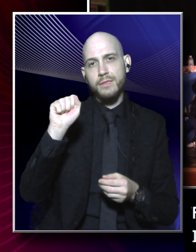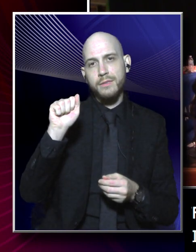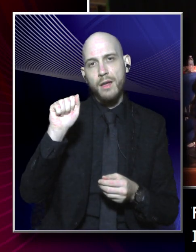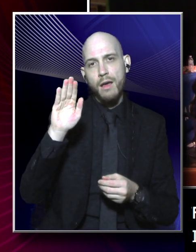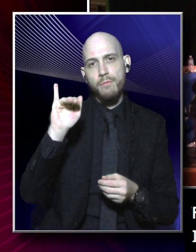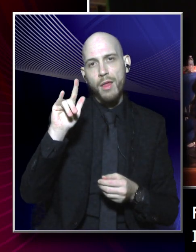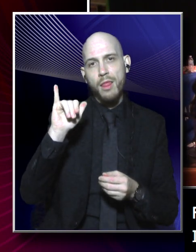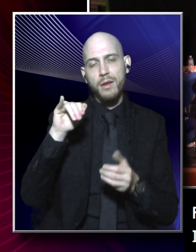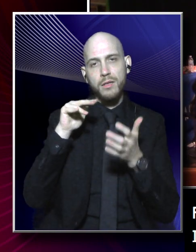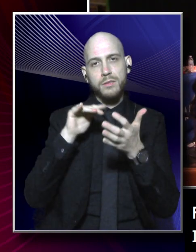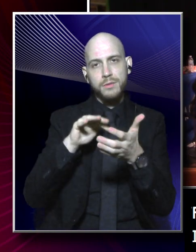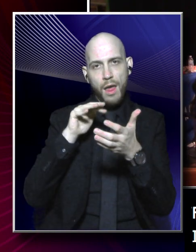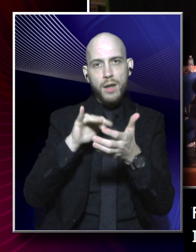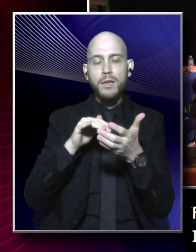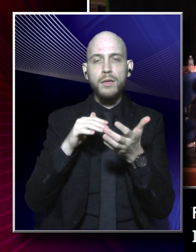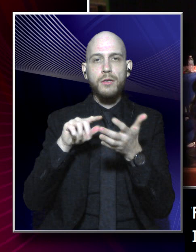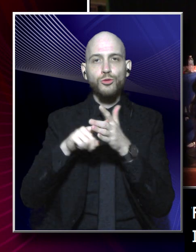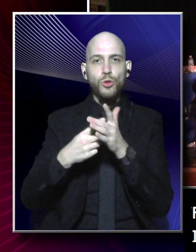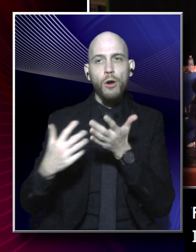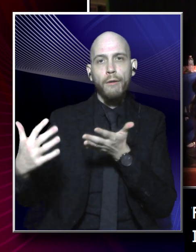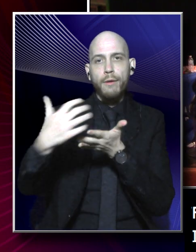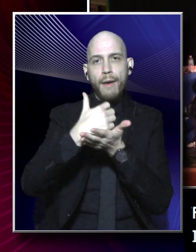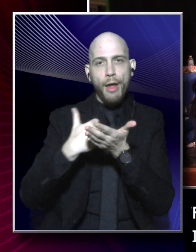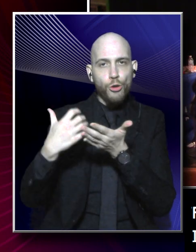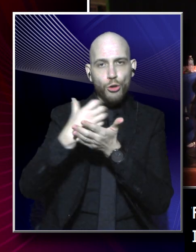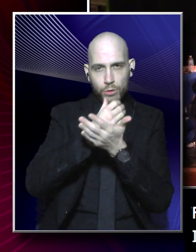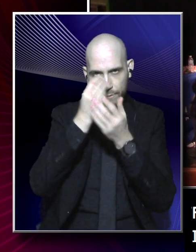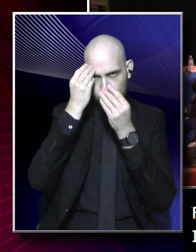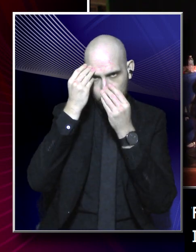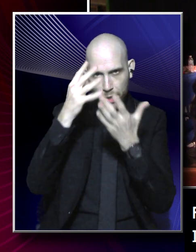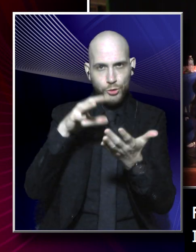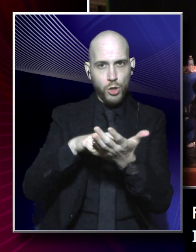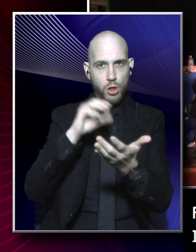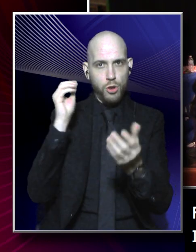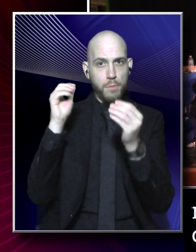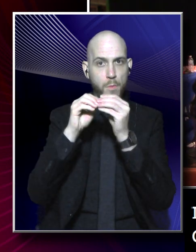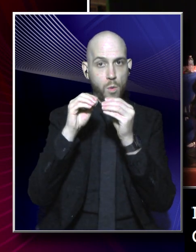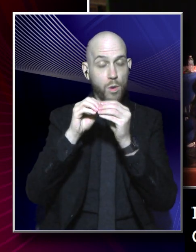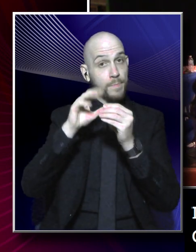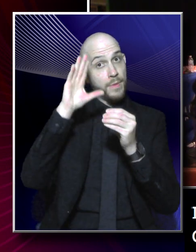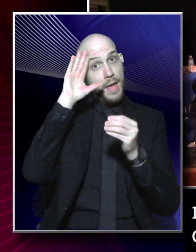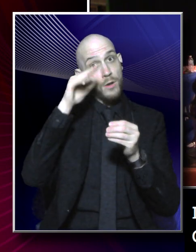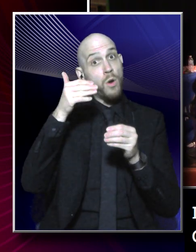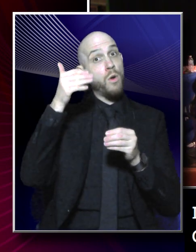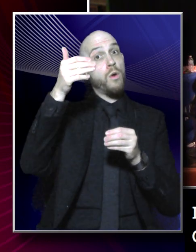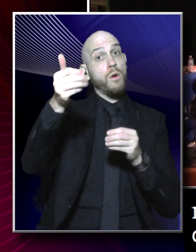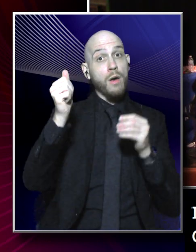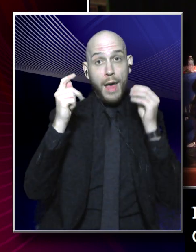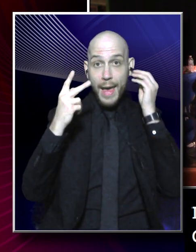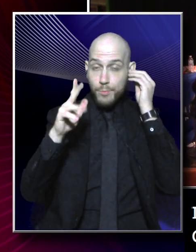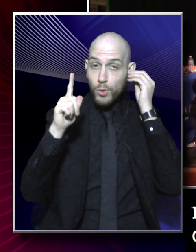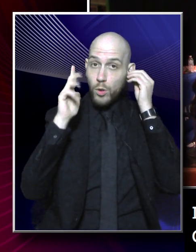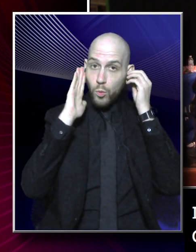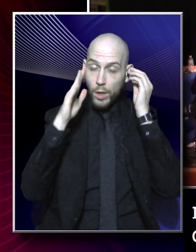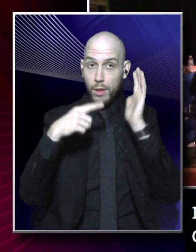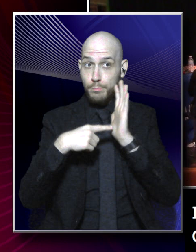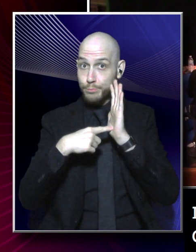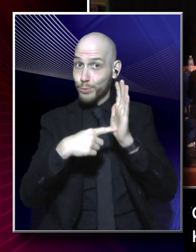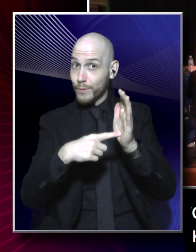more. I know that it's going to be presented in April, but I would like to know if we can get